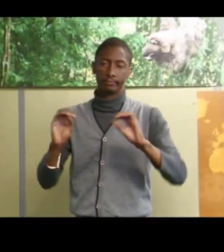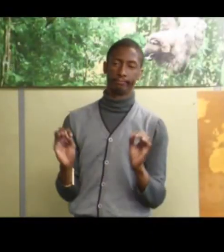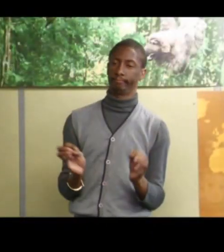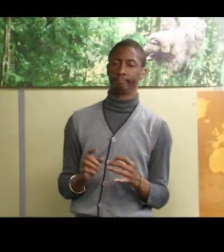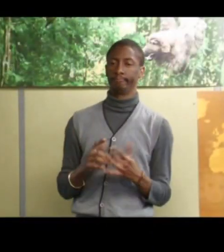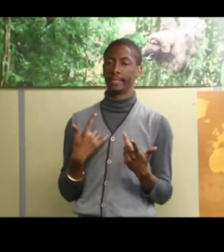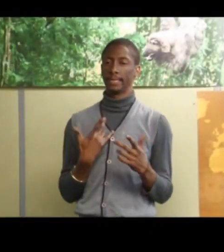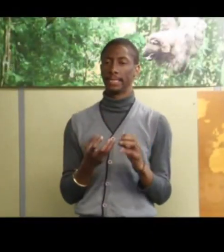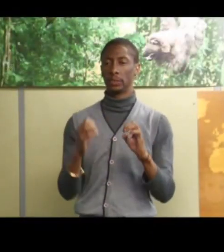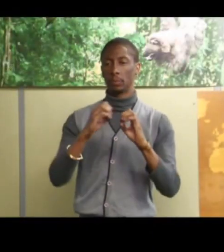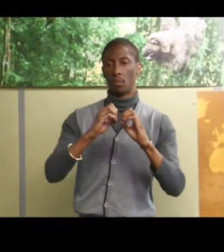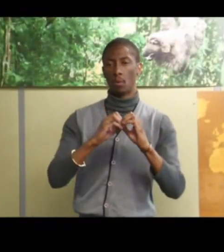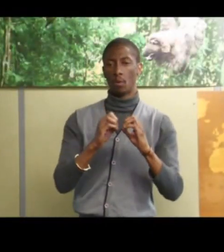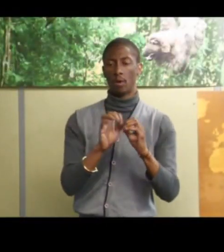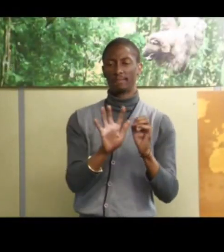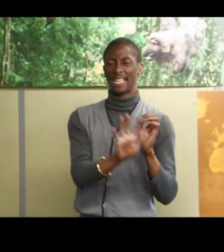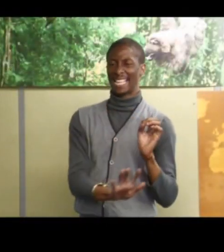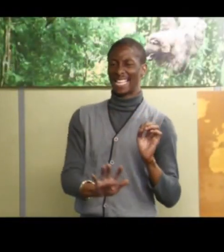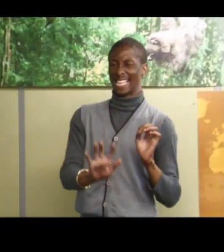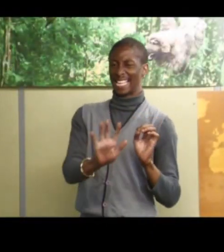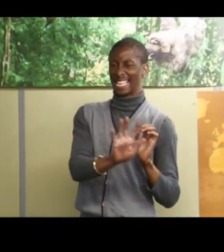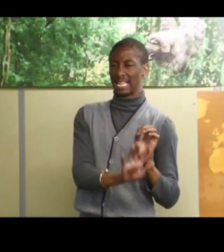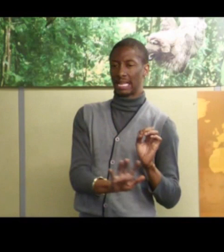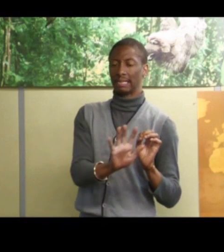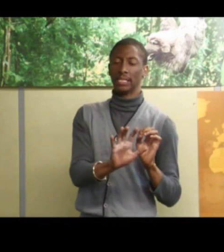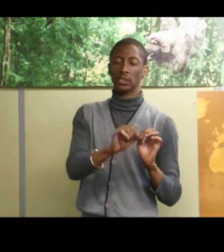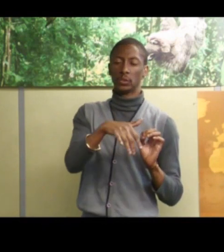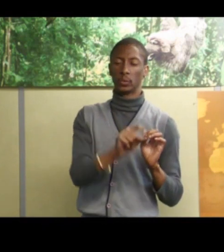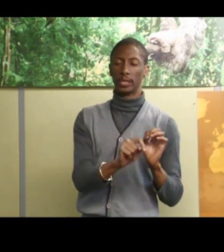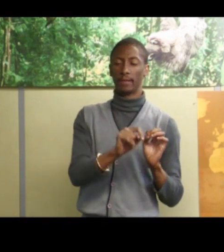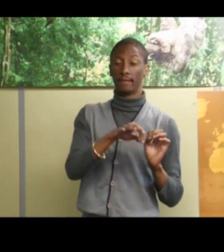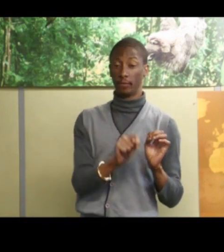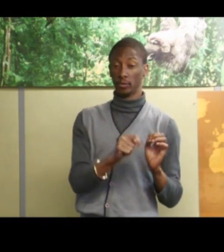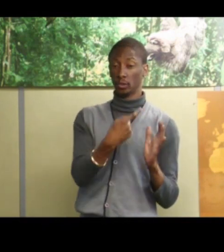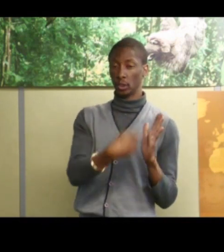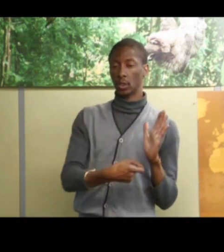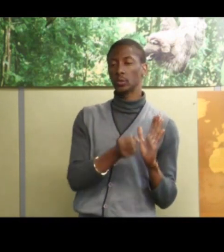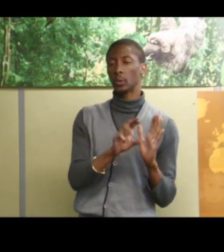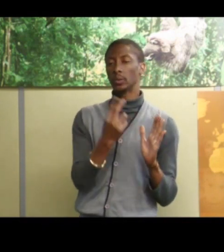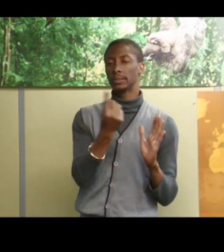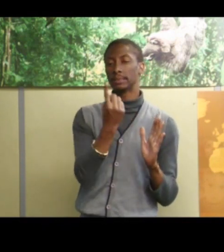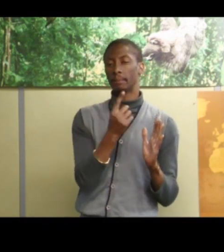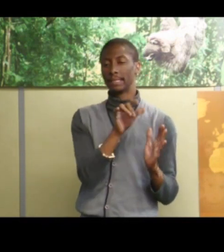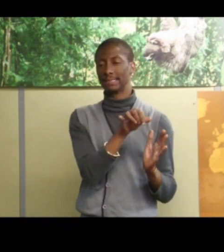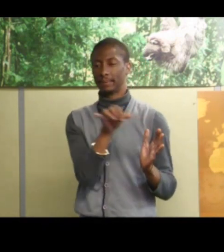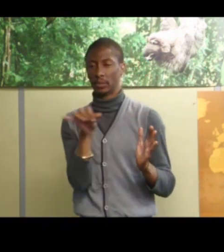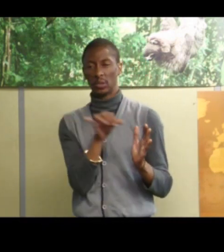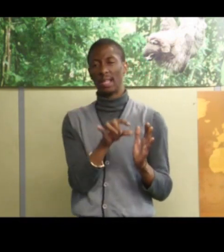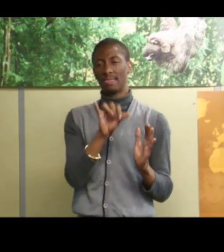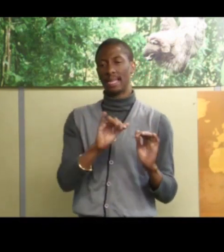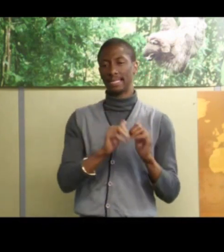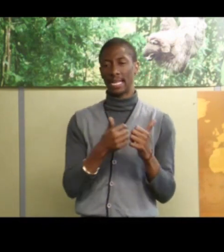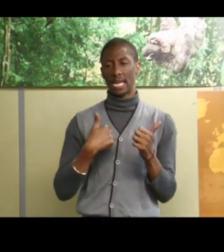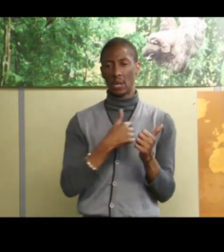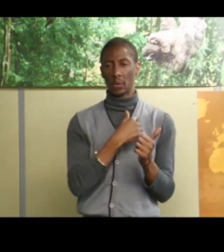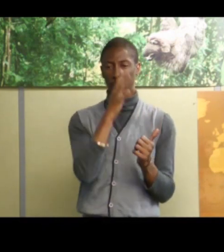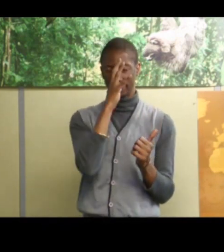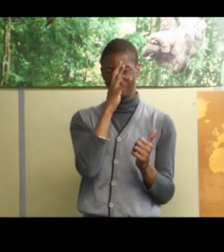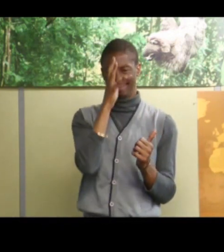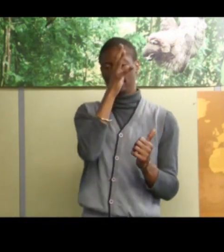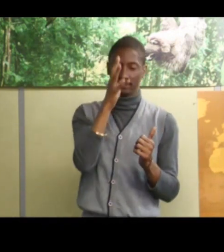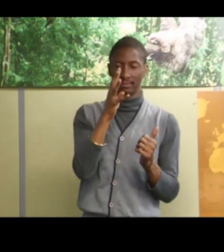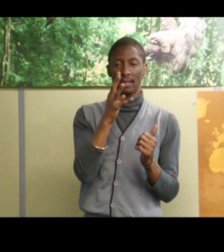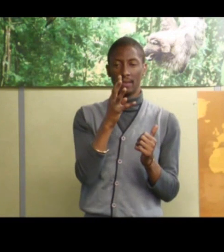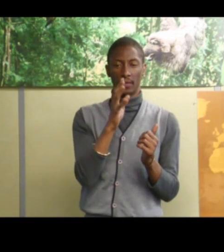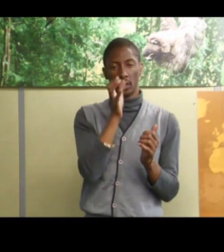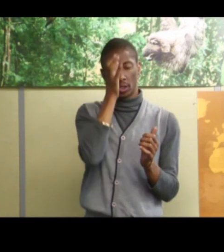into this area, either by square foot costs or something similar, is how we come up with our concept design